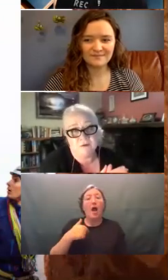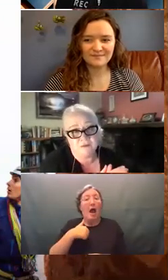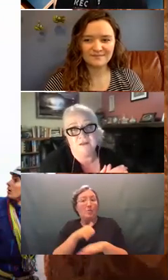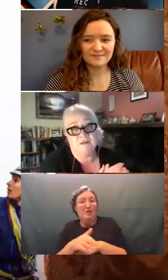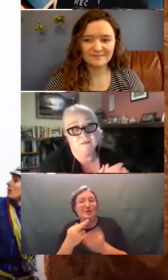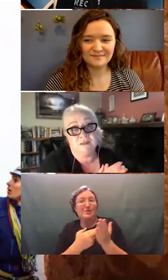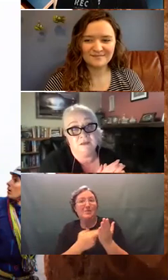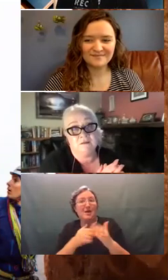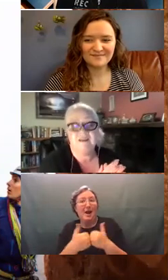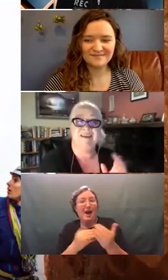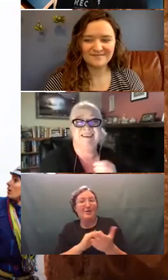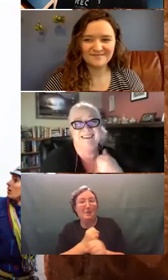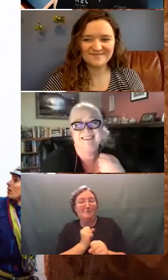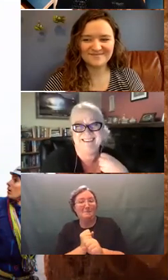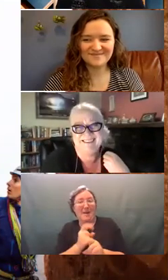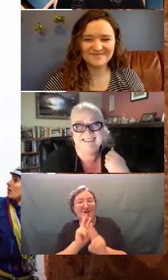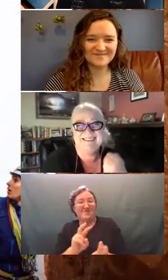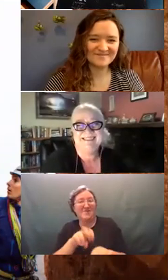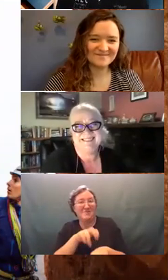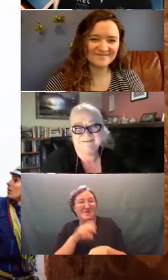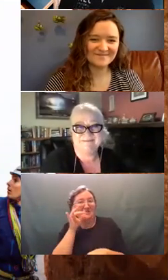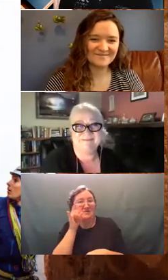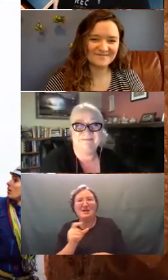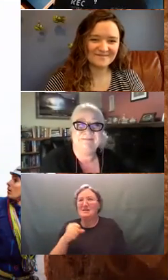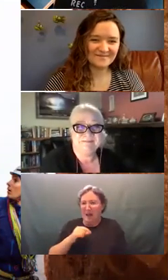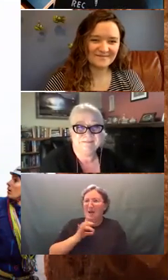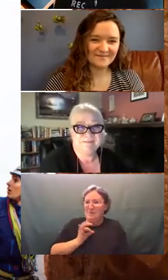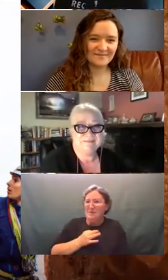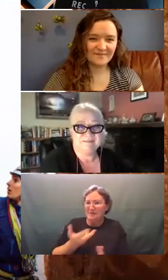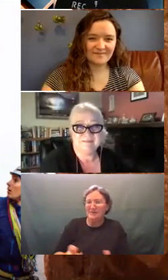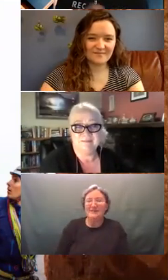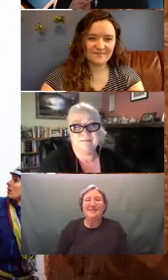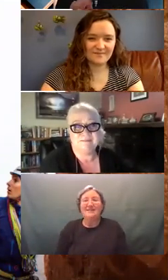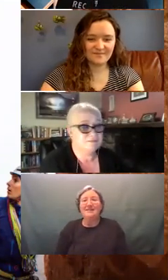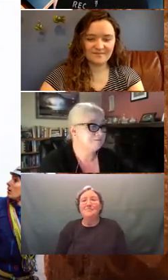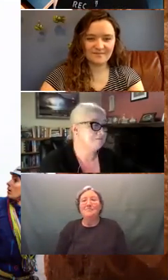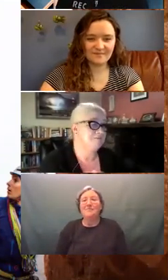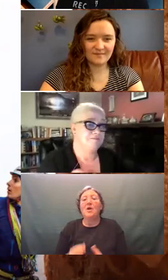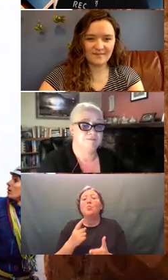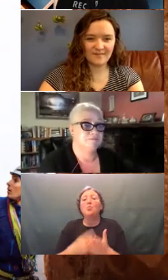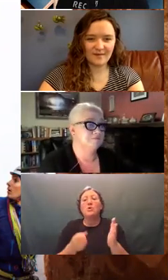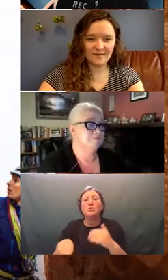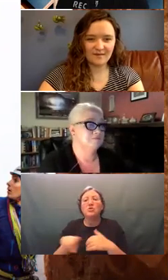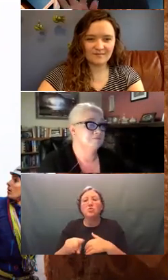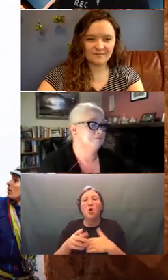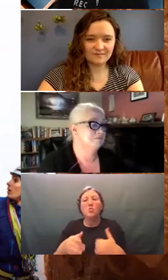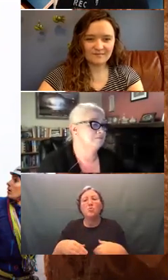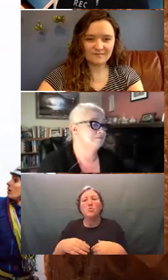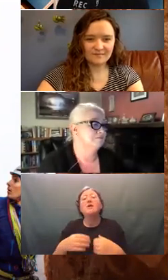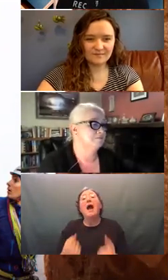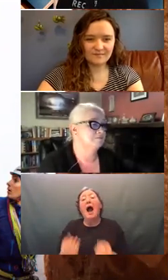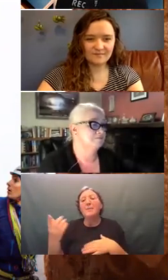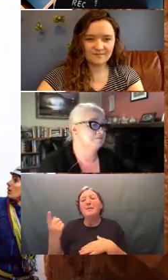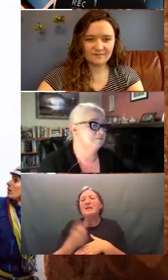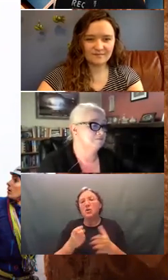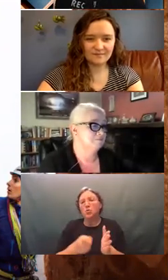the funeral potatoes. They're really good. Please do. Yeah, I'm curious. What would you recommend or how many days do you